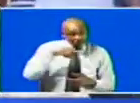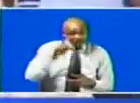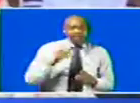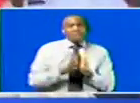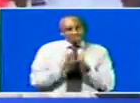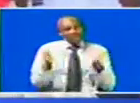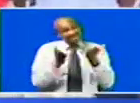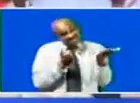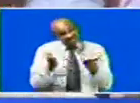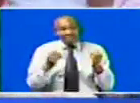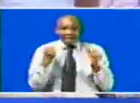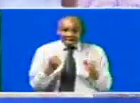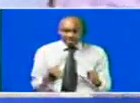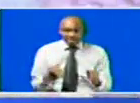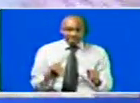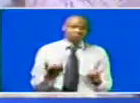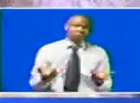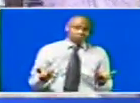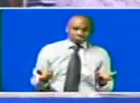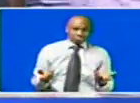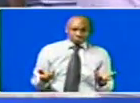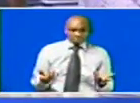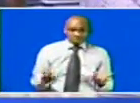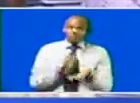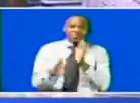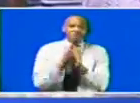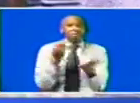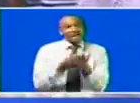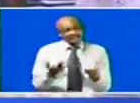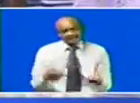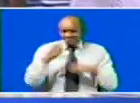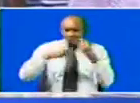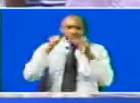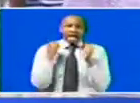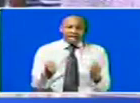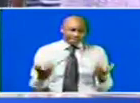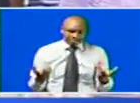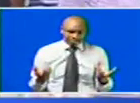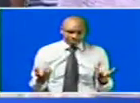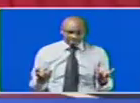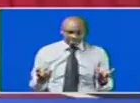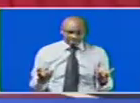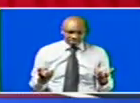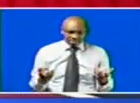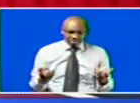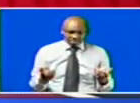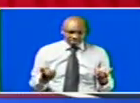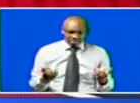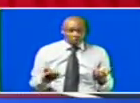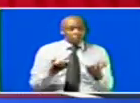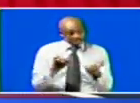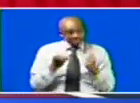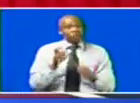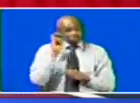service, paying a public service, bloated as it is, without doing developmental work. I don't think this is good. We need to see goodwill